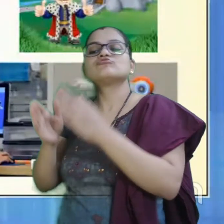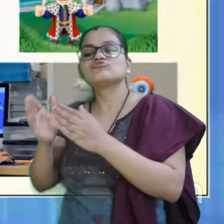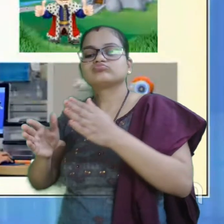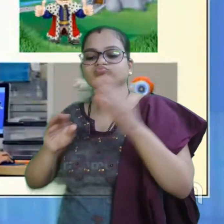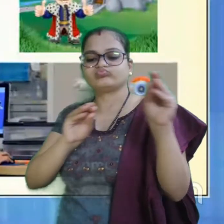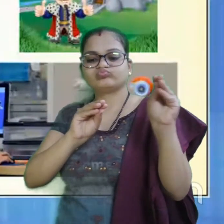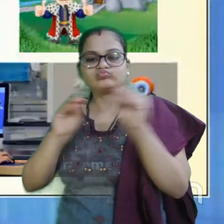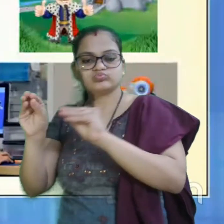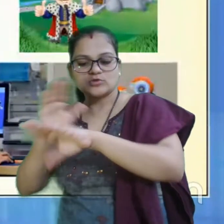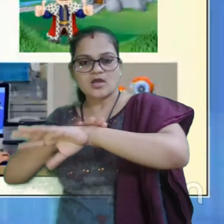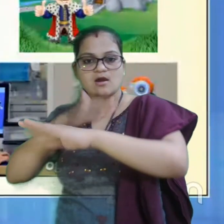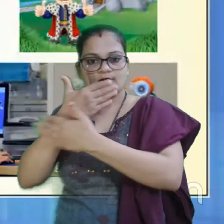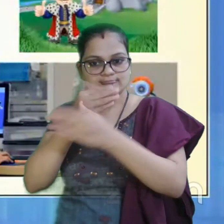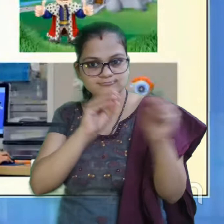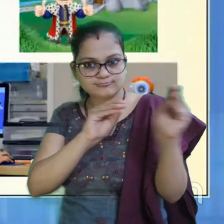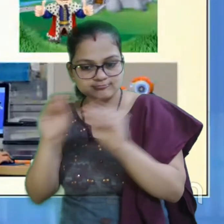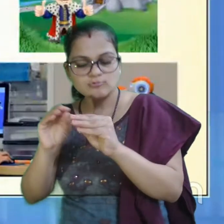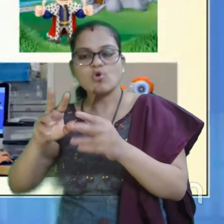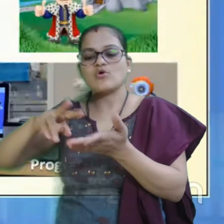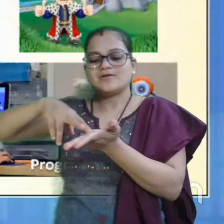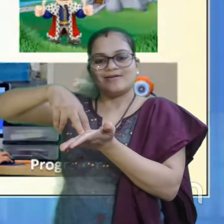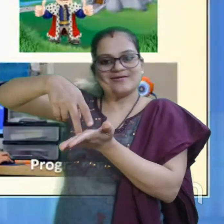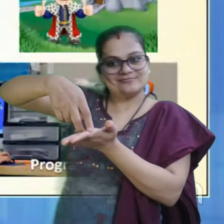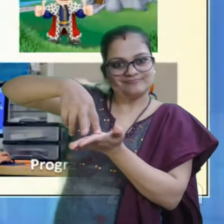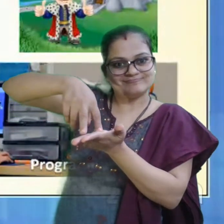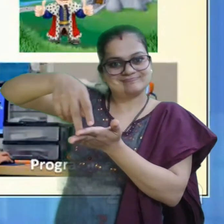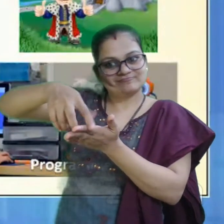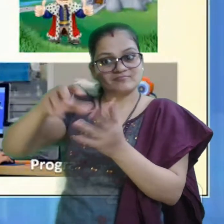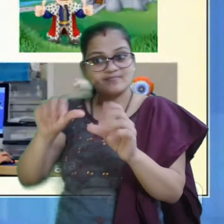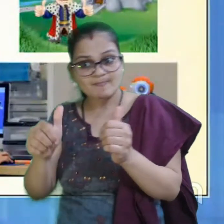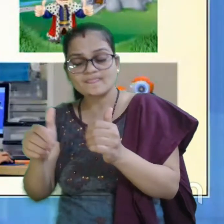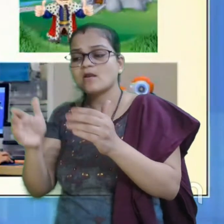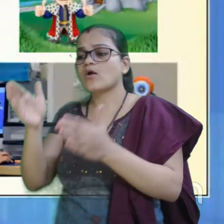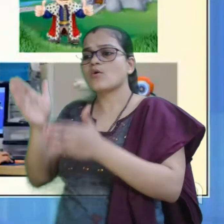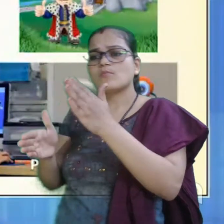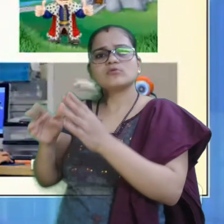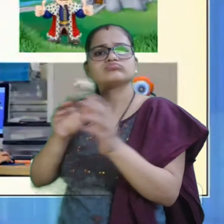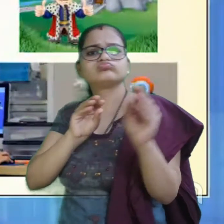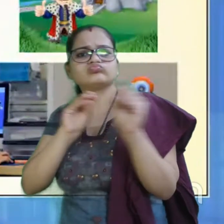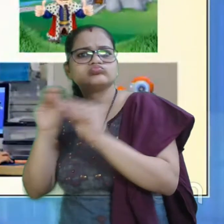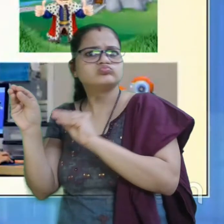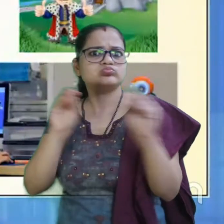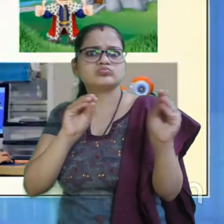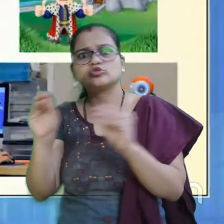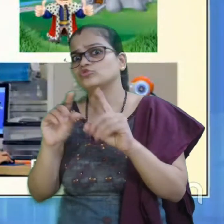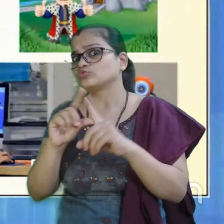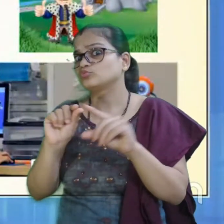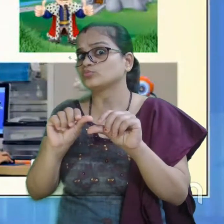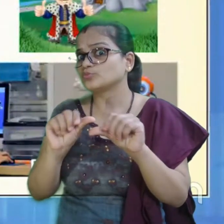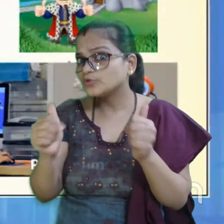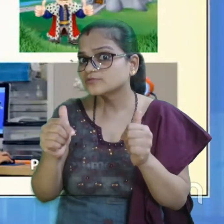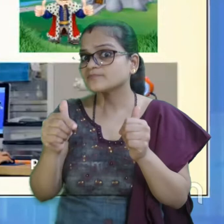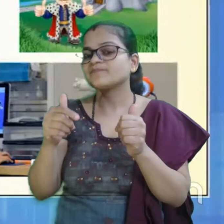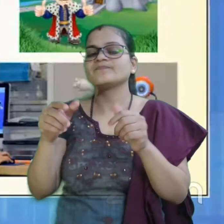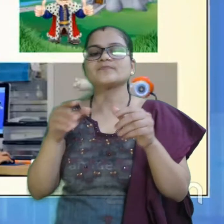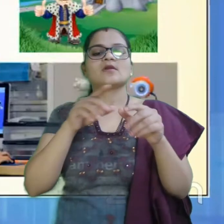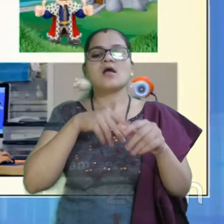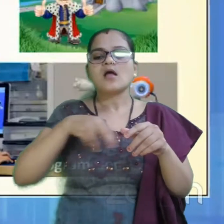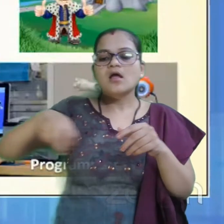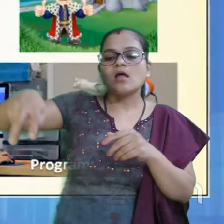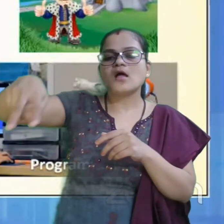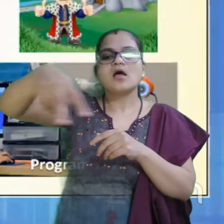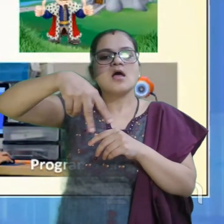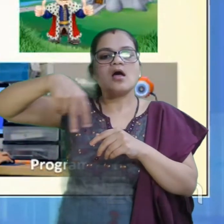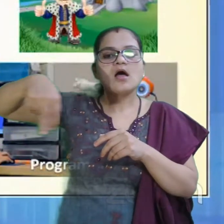being done by the robot. The hands move, the robot, the legs move, and we see the whole robot moving, the whole